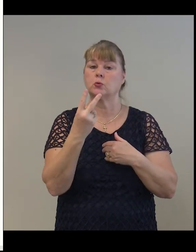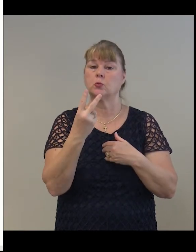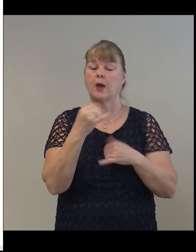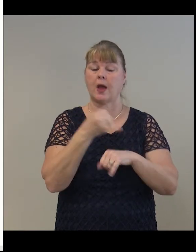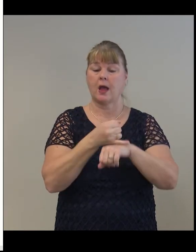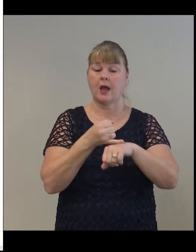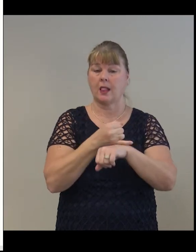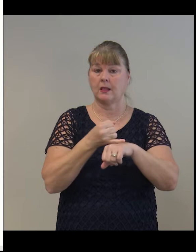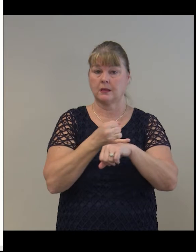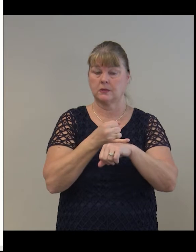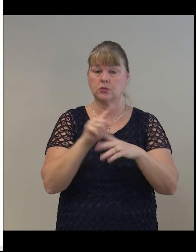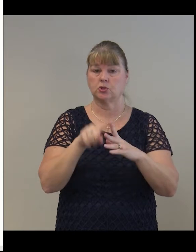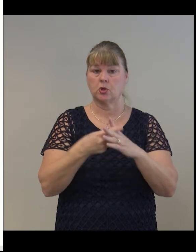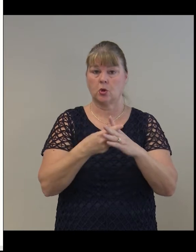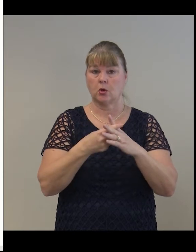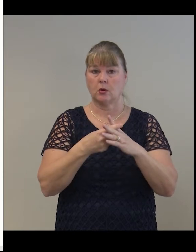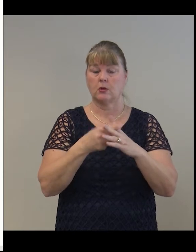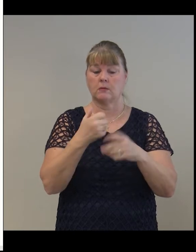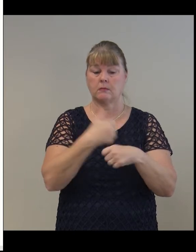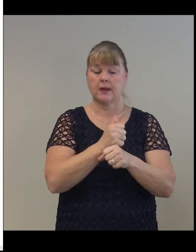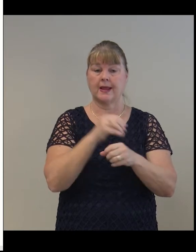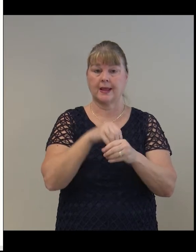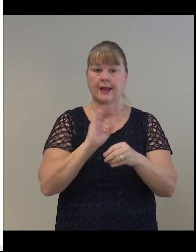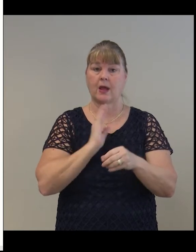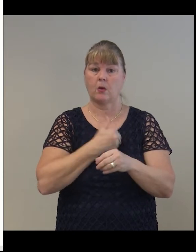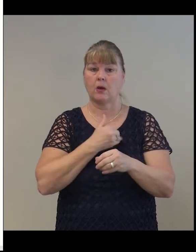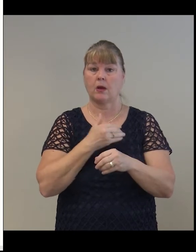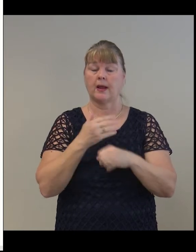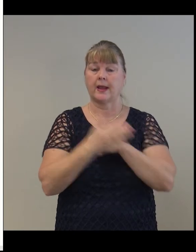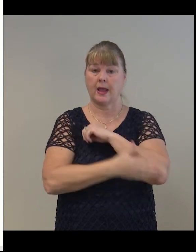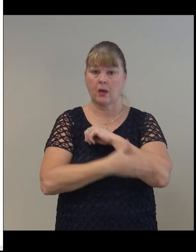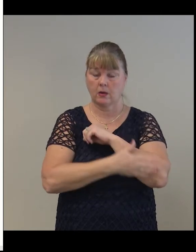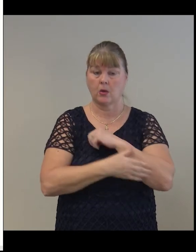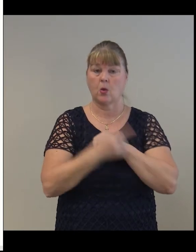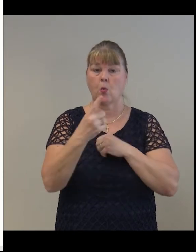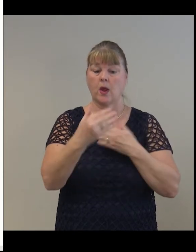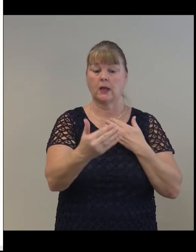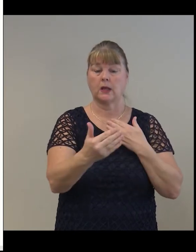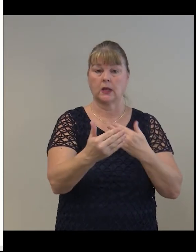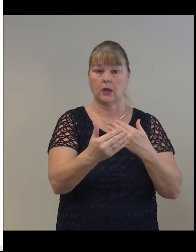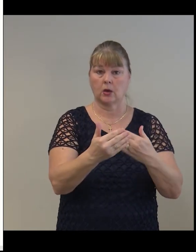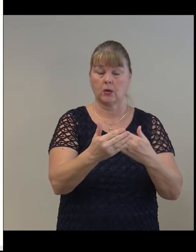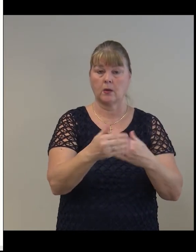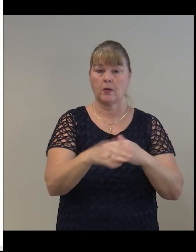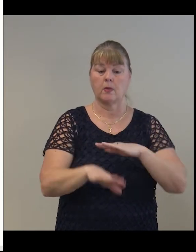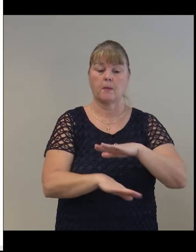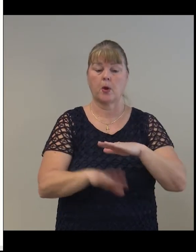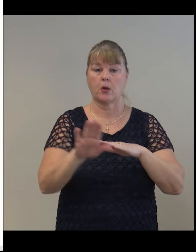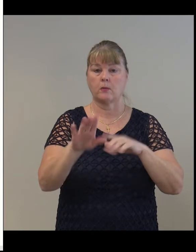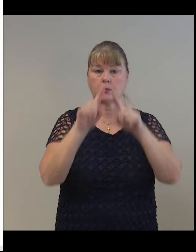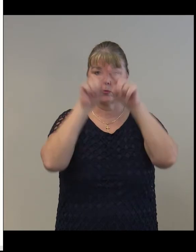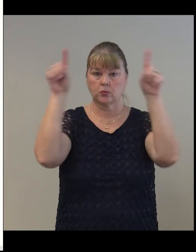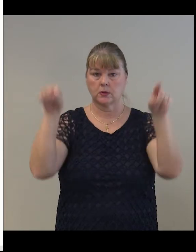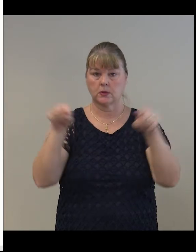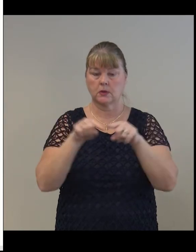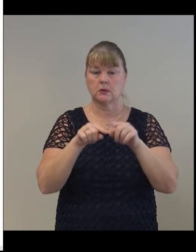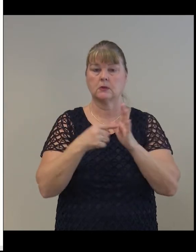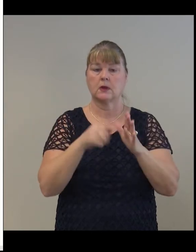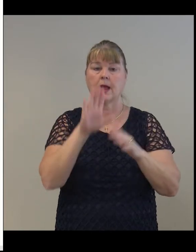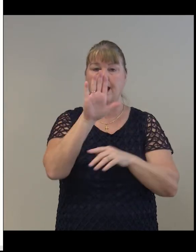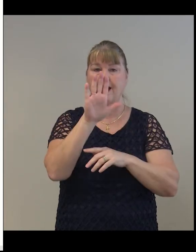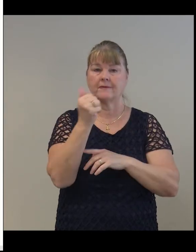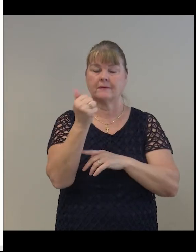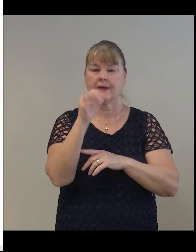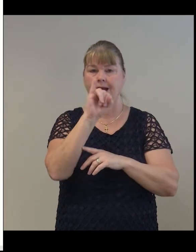one near the bottom of your screen, near I-516, in between Harry Truman Parkway and